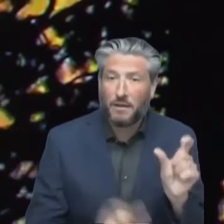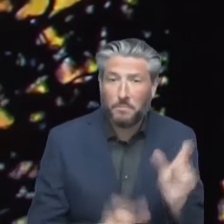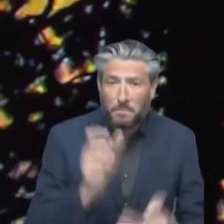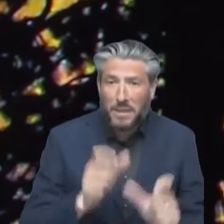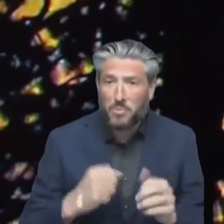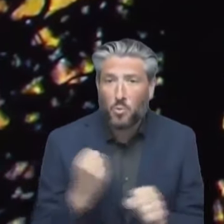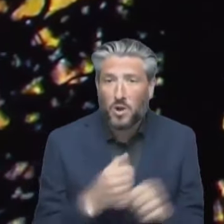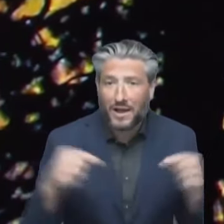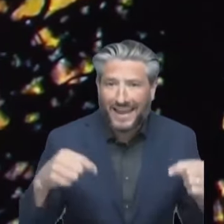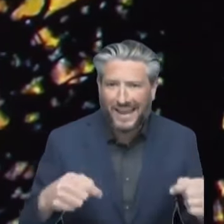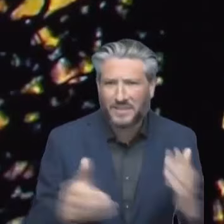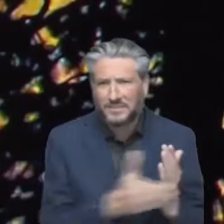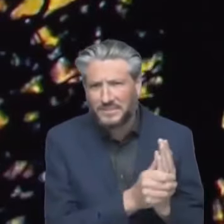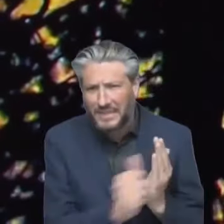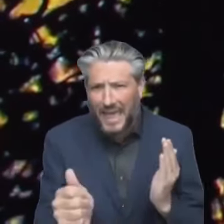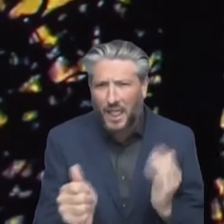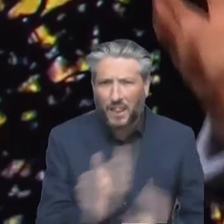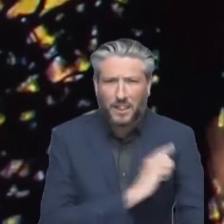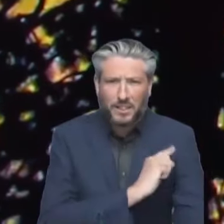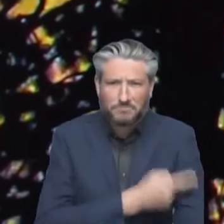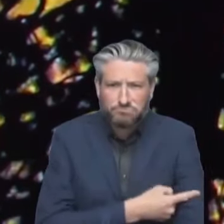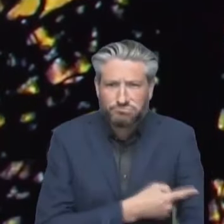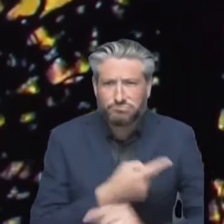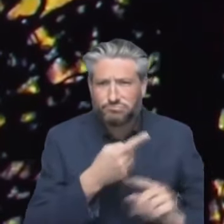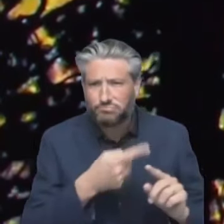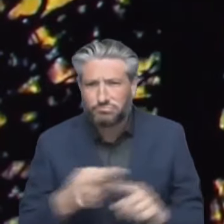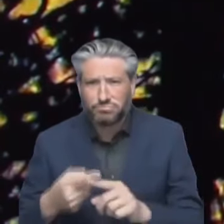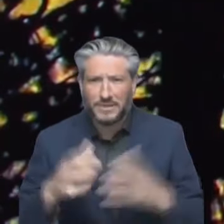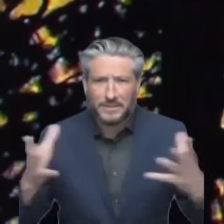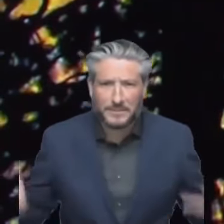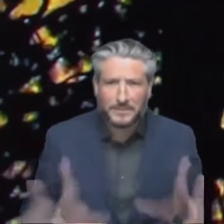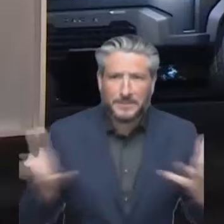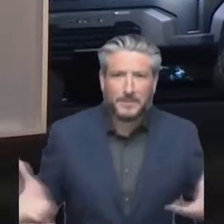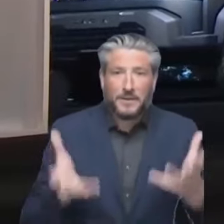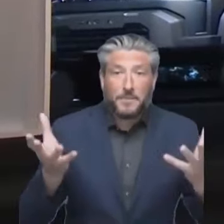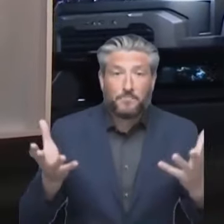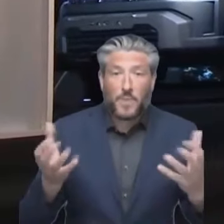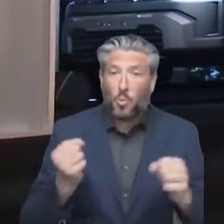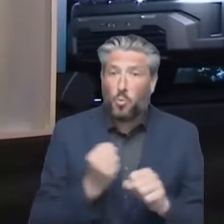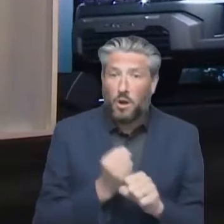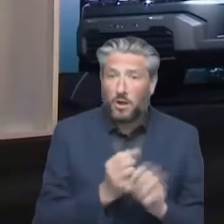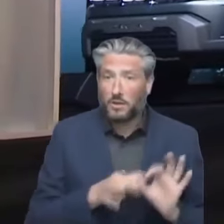to be aggregated, but to multiply and thrive. And when the company is going through a crisis, when the